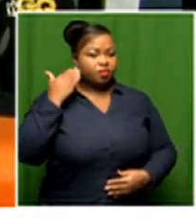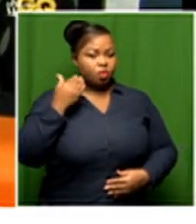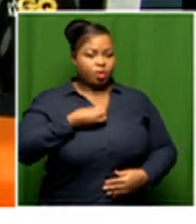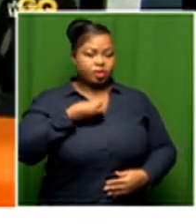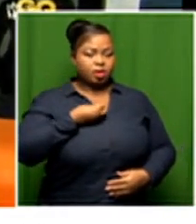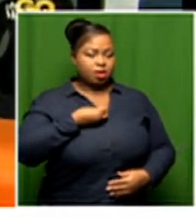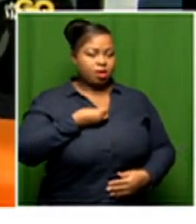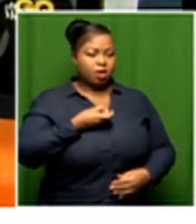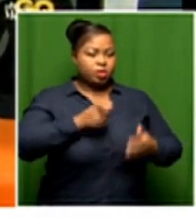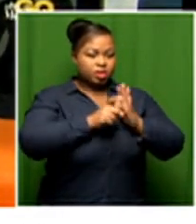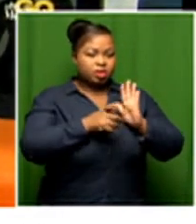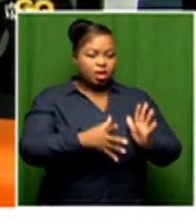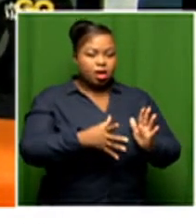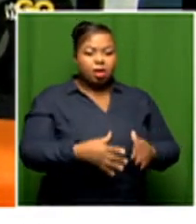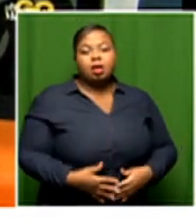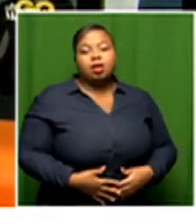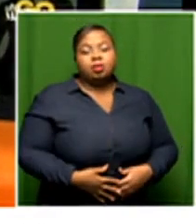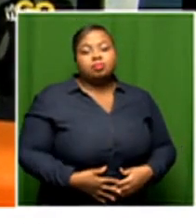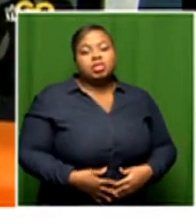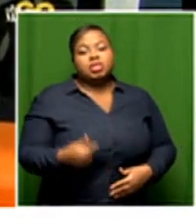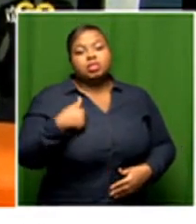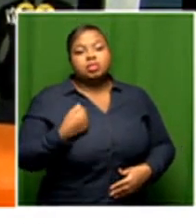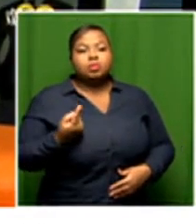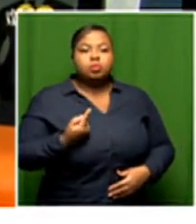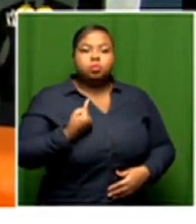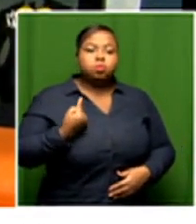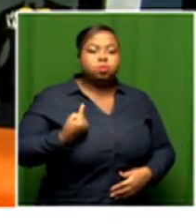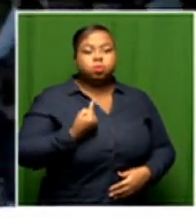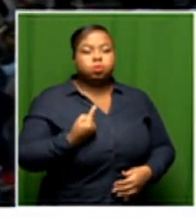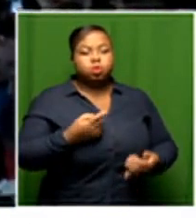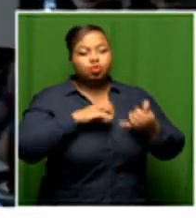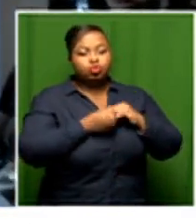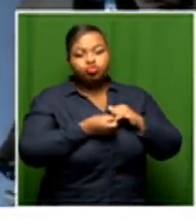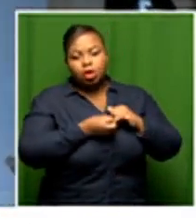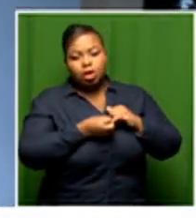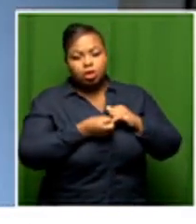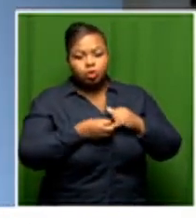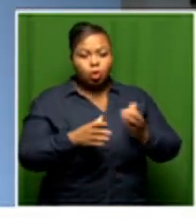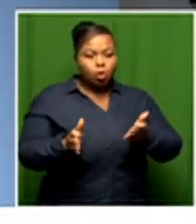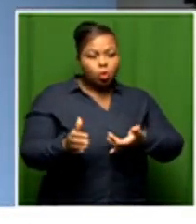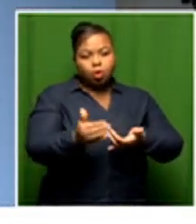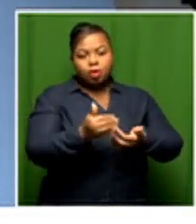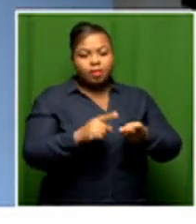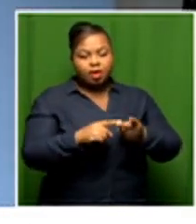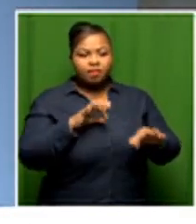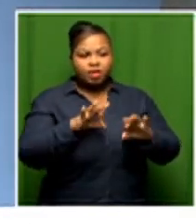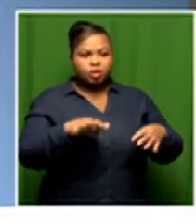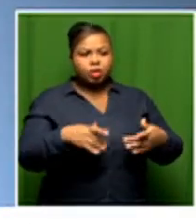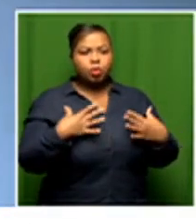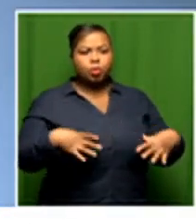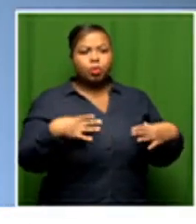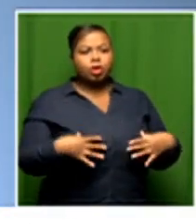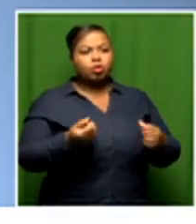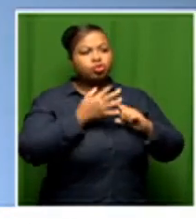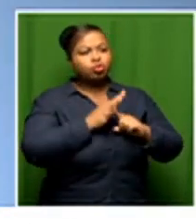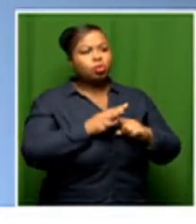started as a designer, it has been a long, lonely path. You know, you make collection. After fashion week or shows, you're alone